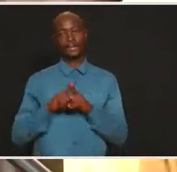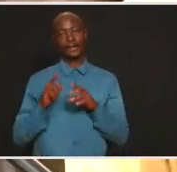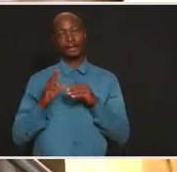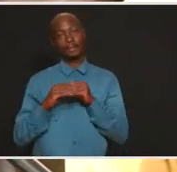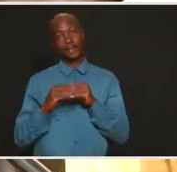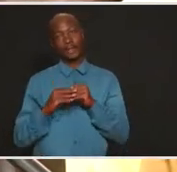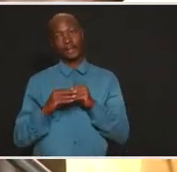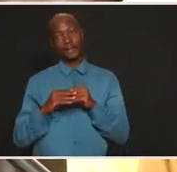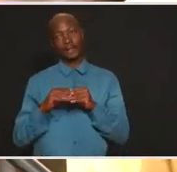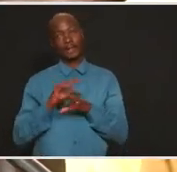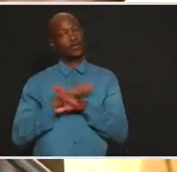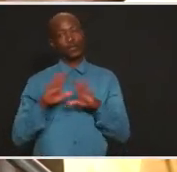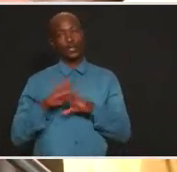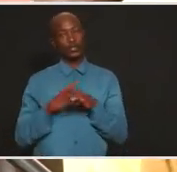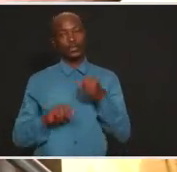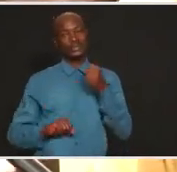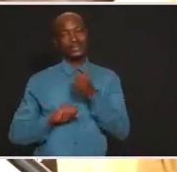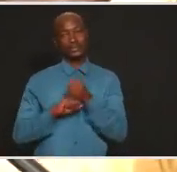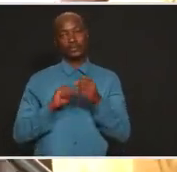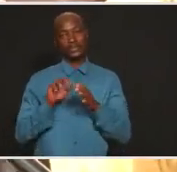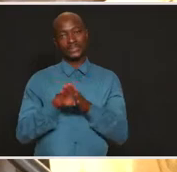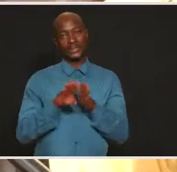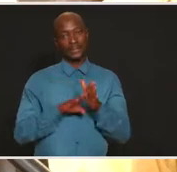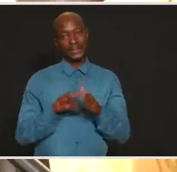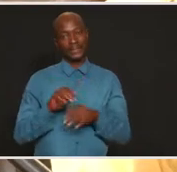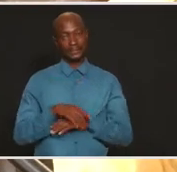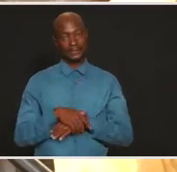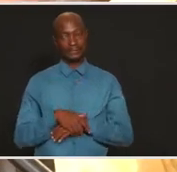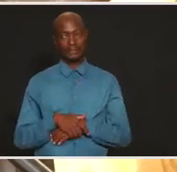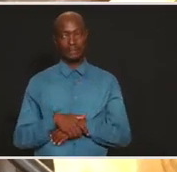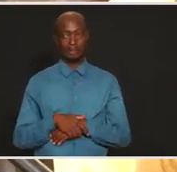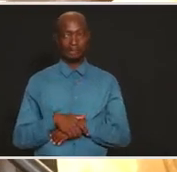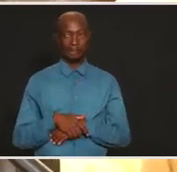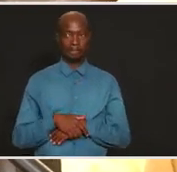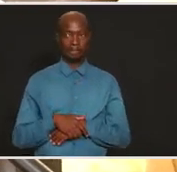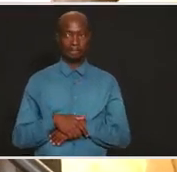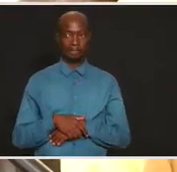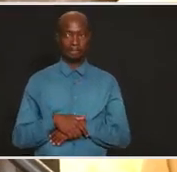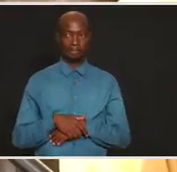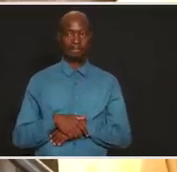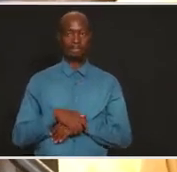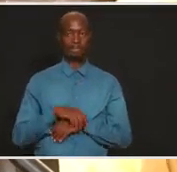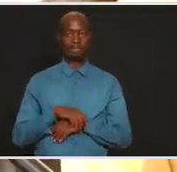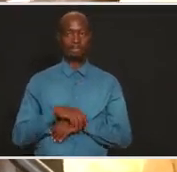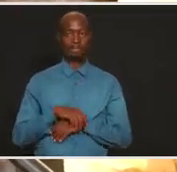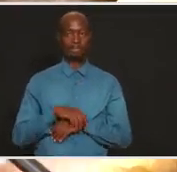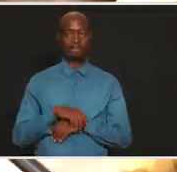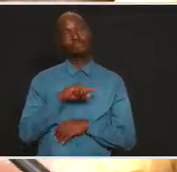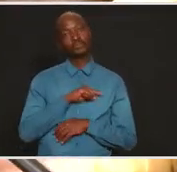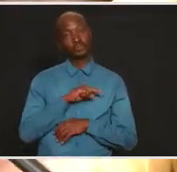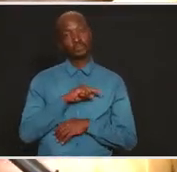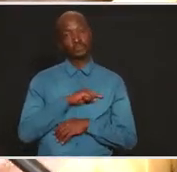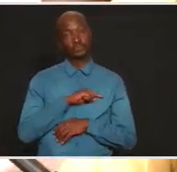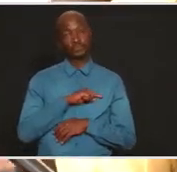member we're not support we're not supporting the bill uh one the